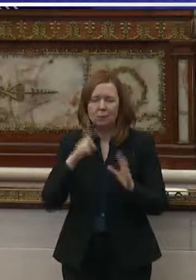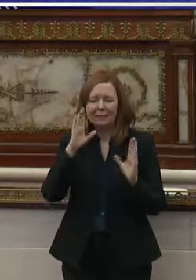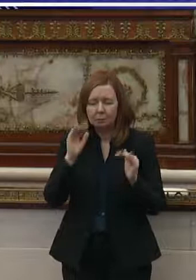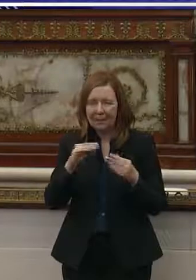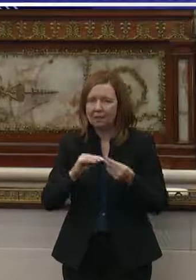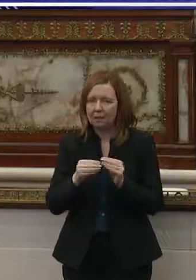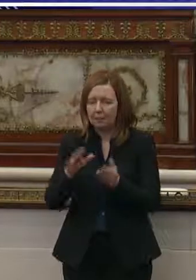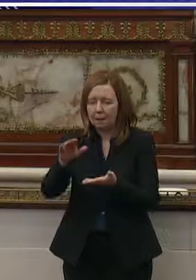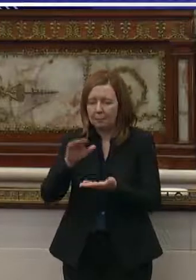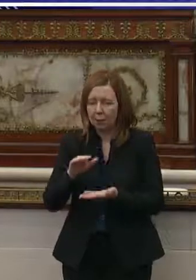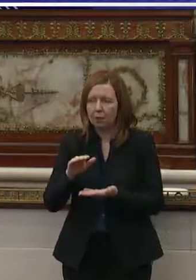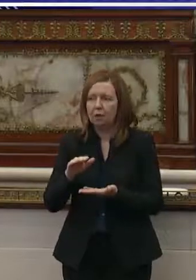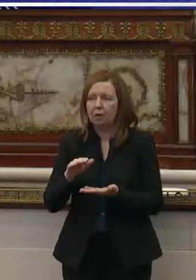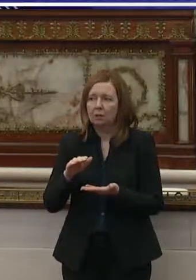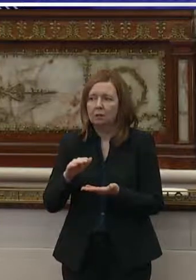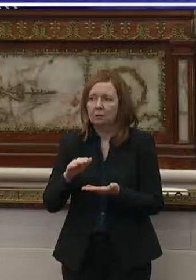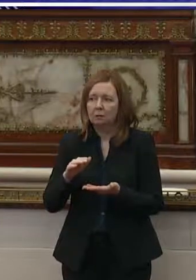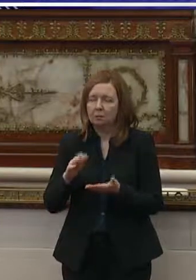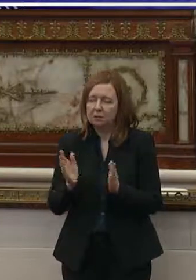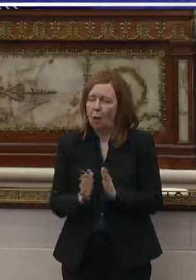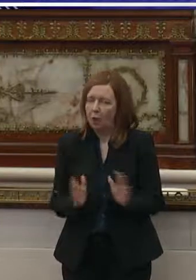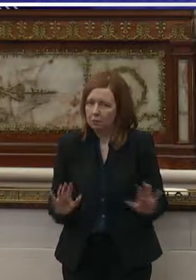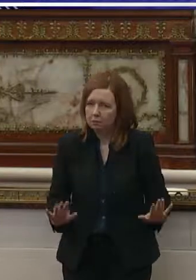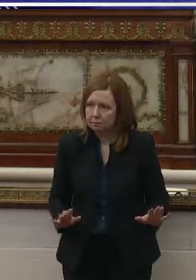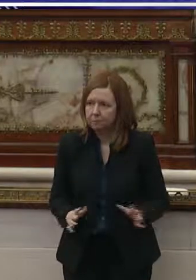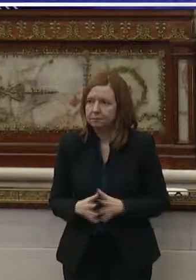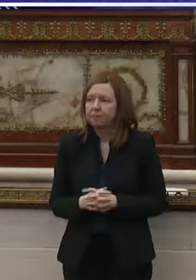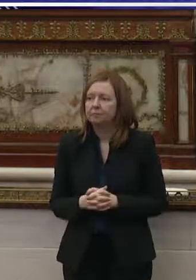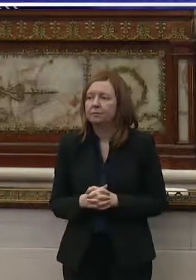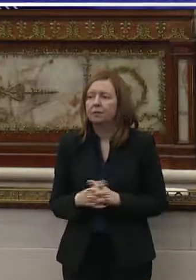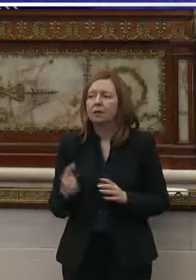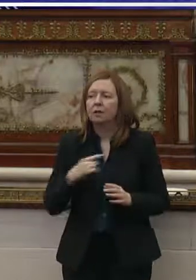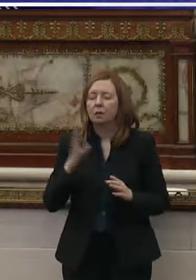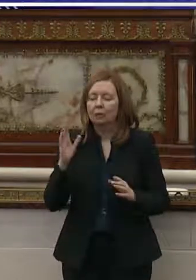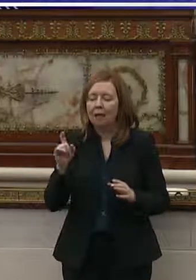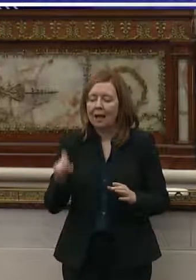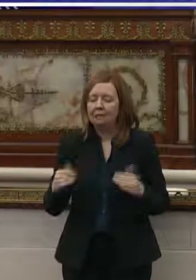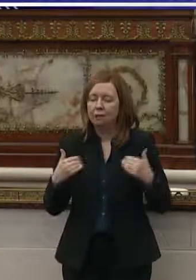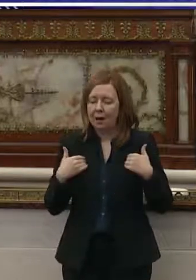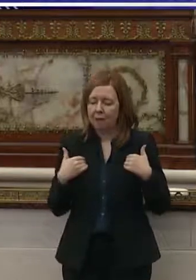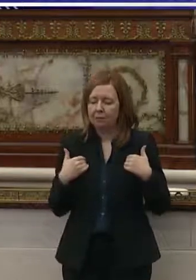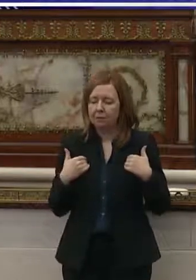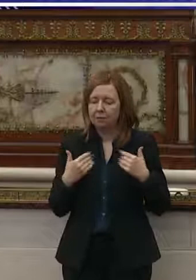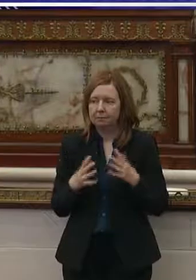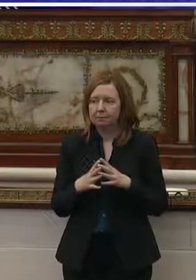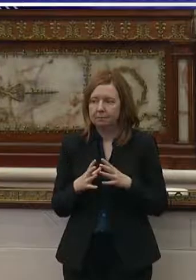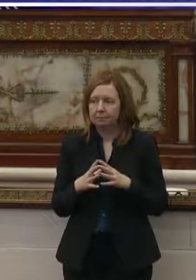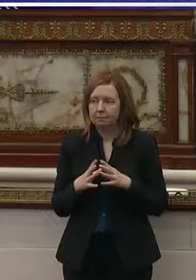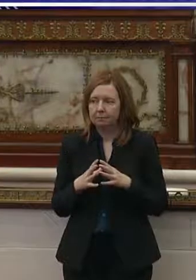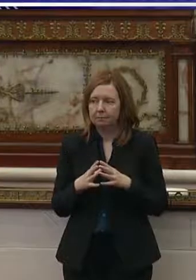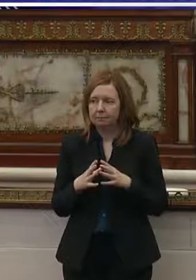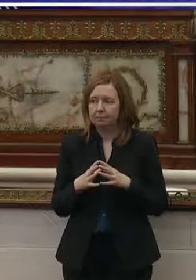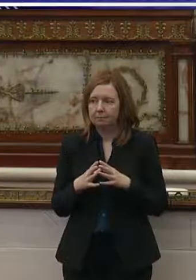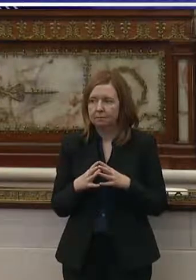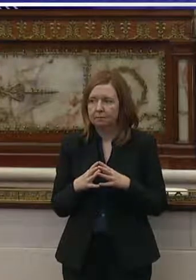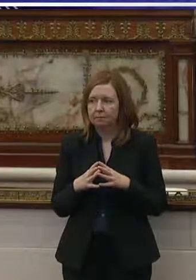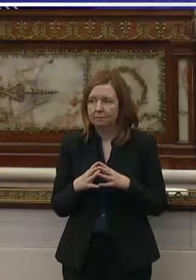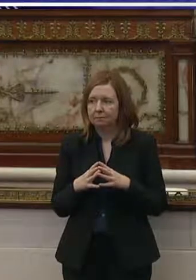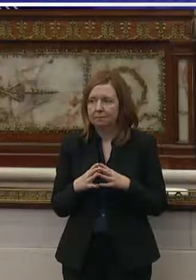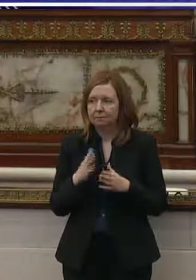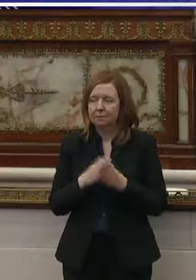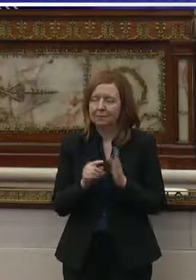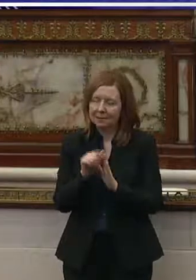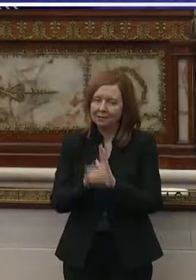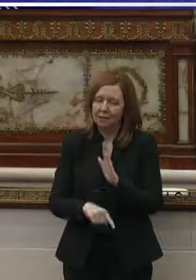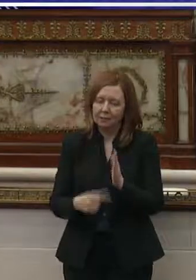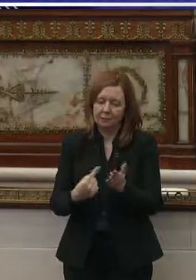doses we will get in the future will be fairly small. So we're going to have, I think, some in-depth